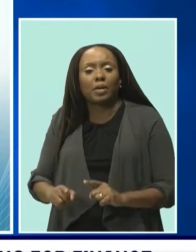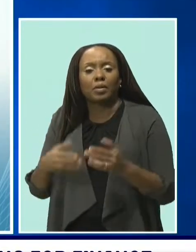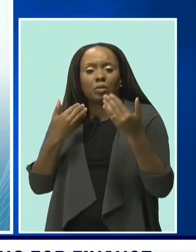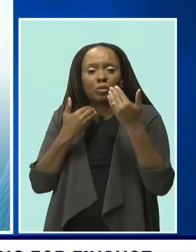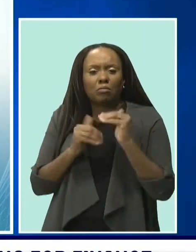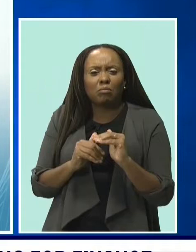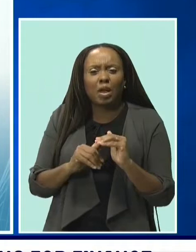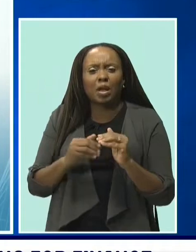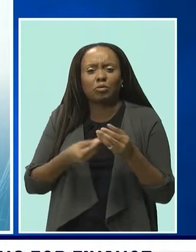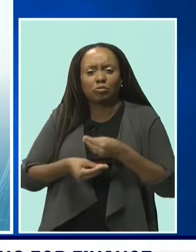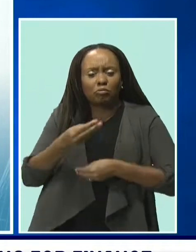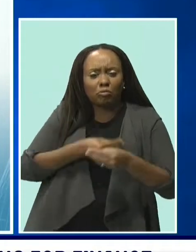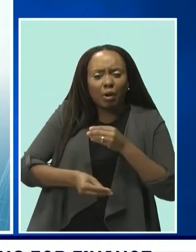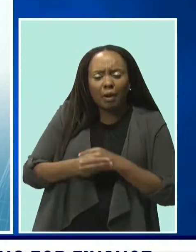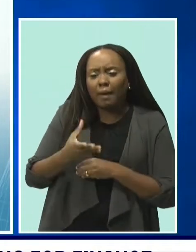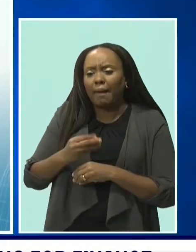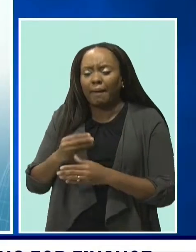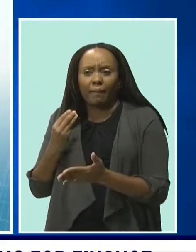trade and finance.